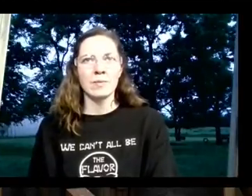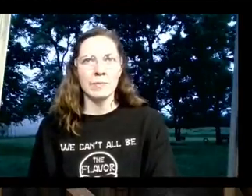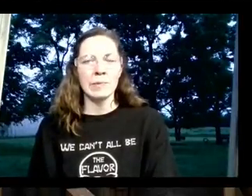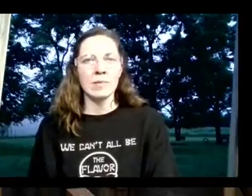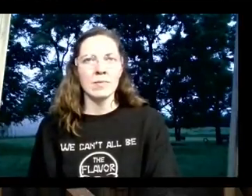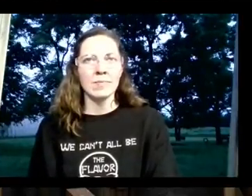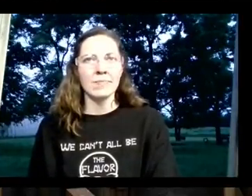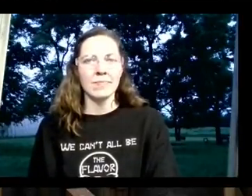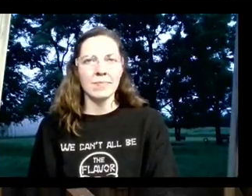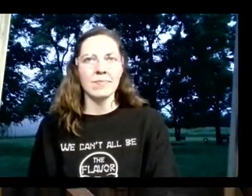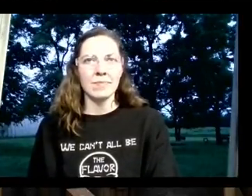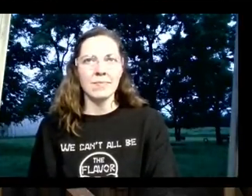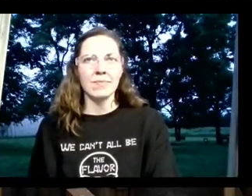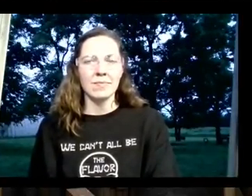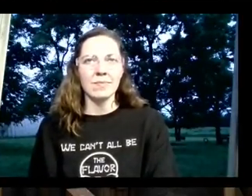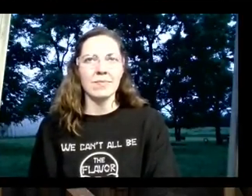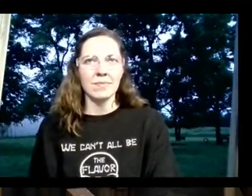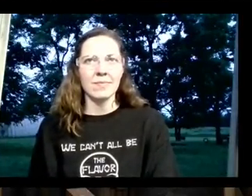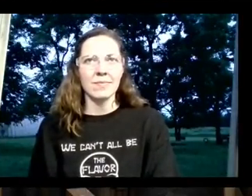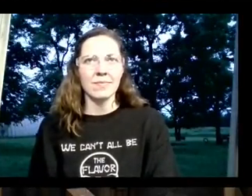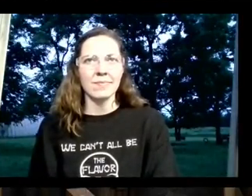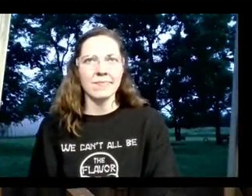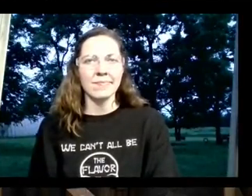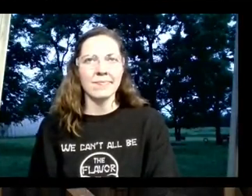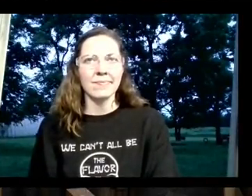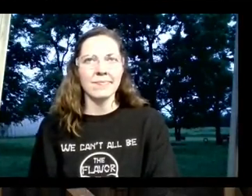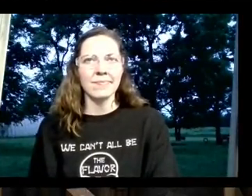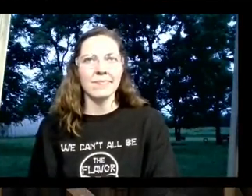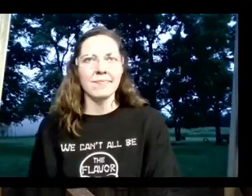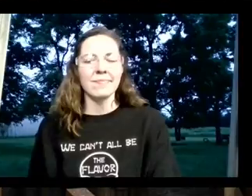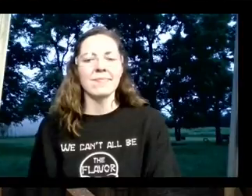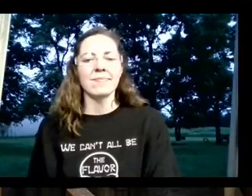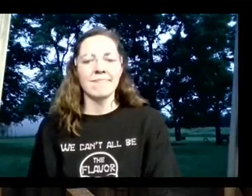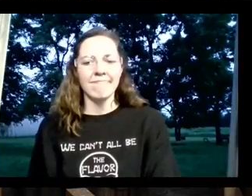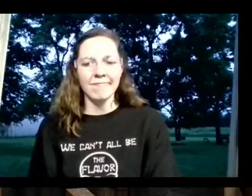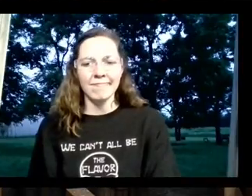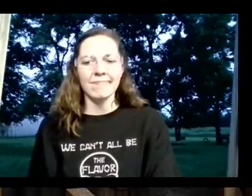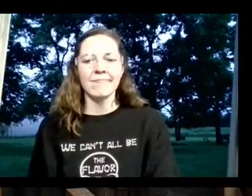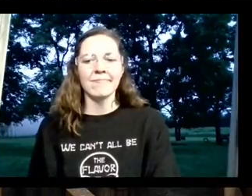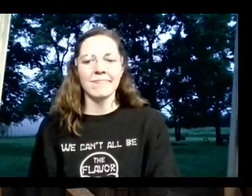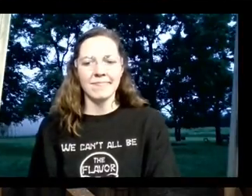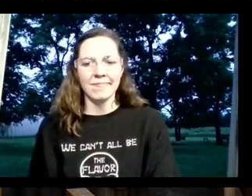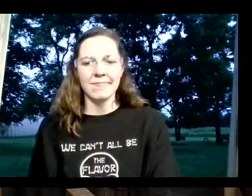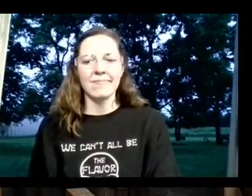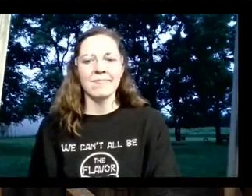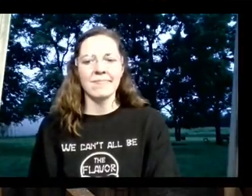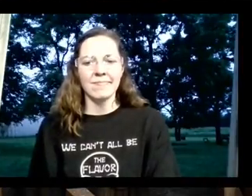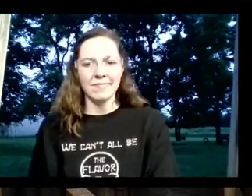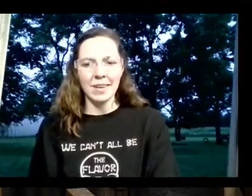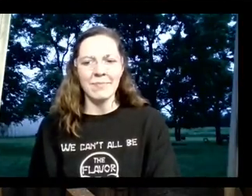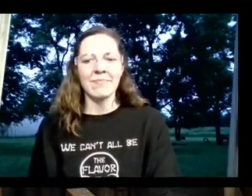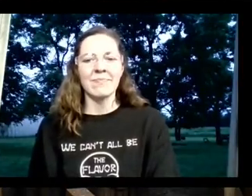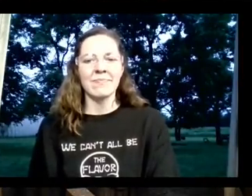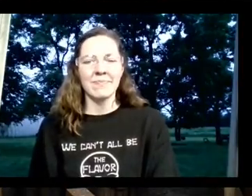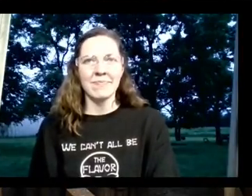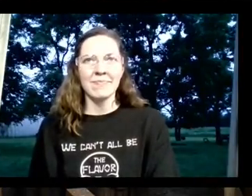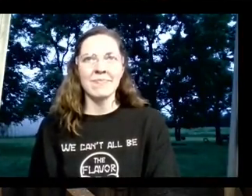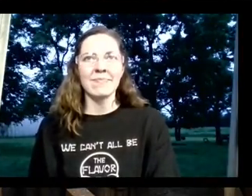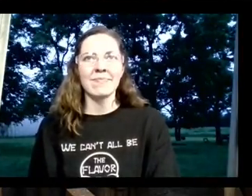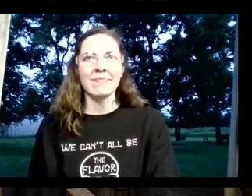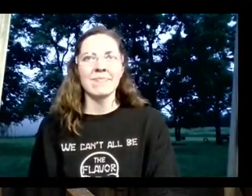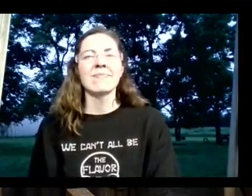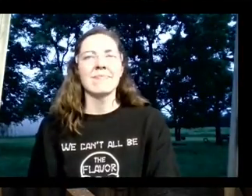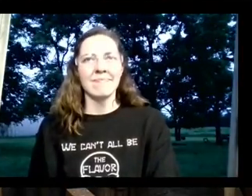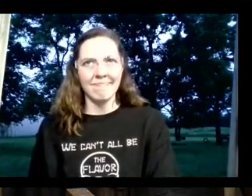let us know what you thought of the stream, things like that. And we greatly appreciate each and every last one of you. Yep. And that's going to be it